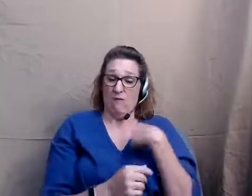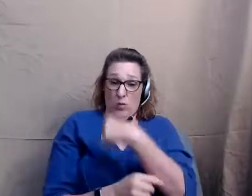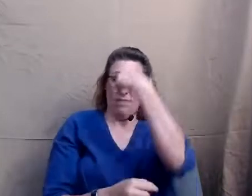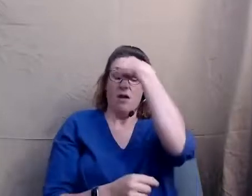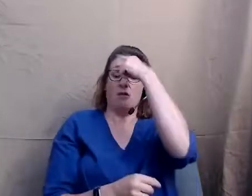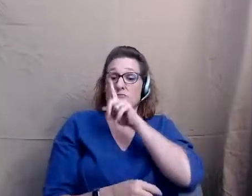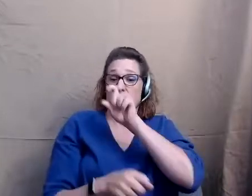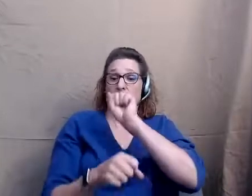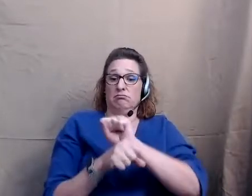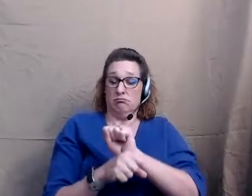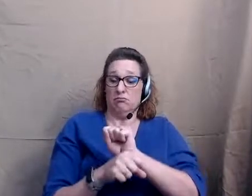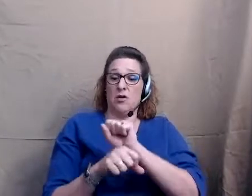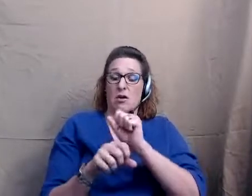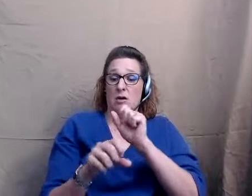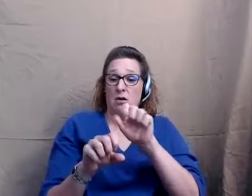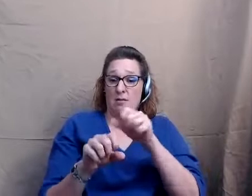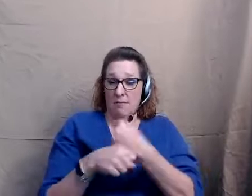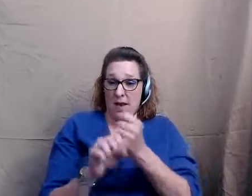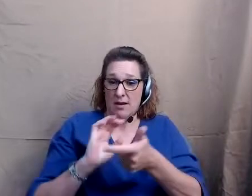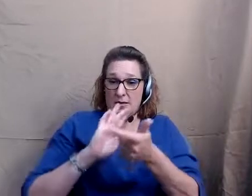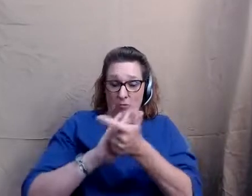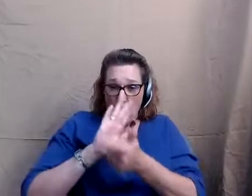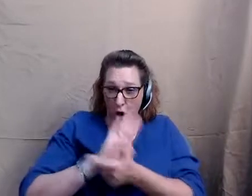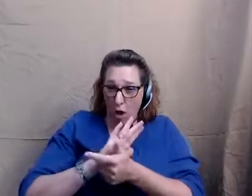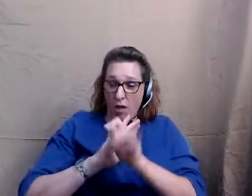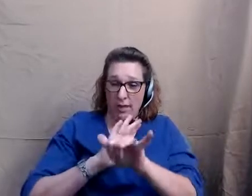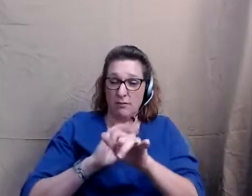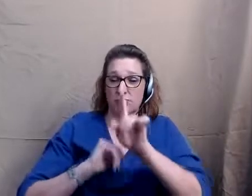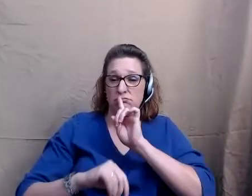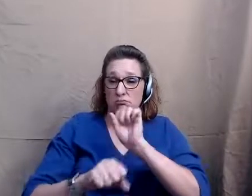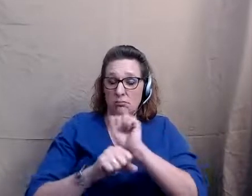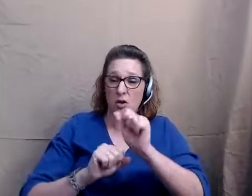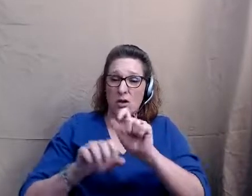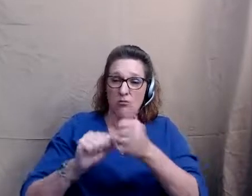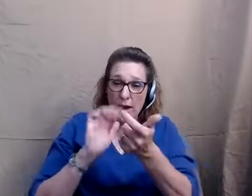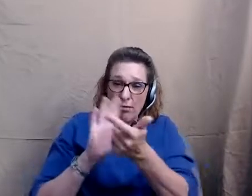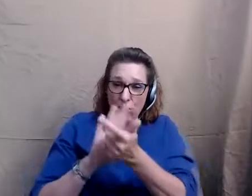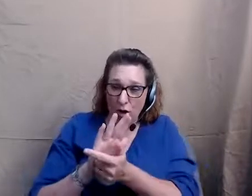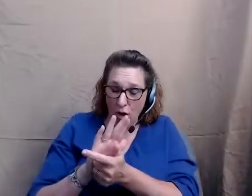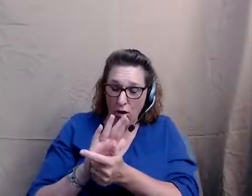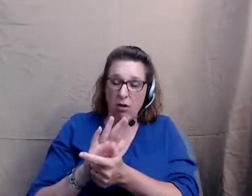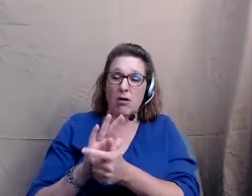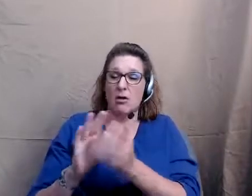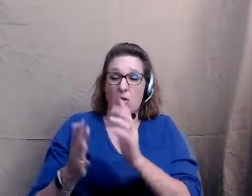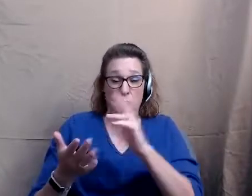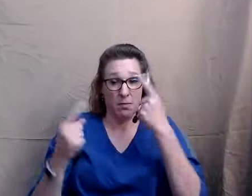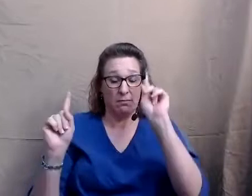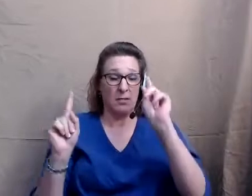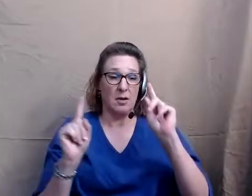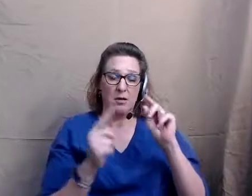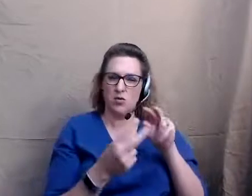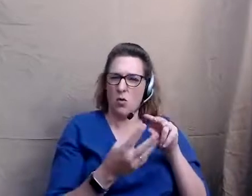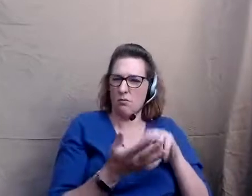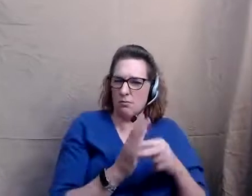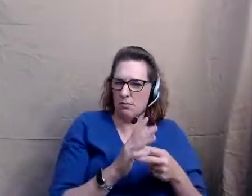by working, I mean things. One, is it lowering rates of violence? And two, is it